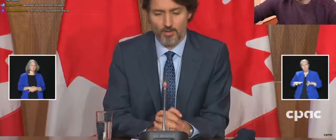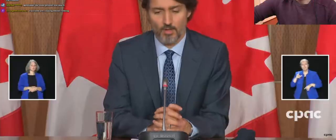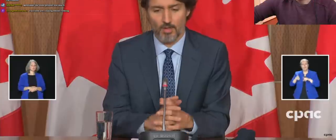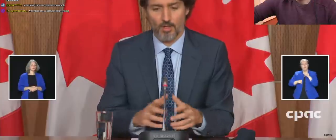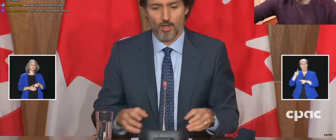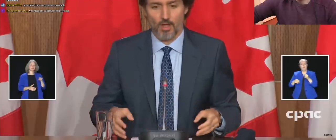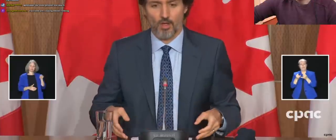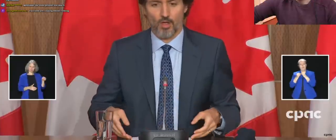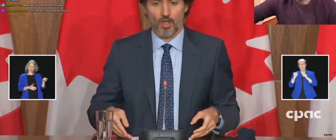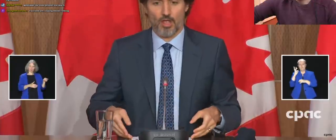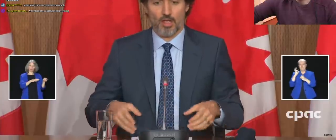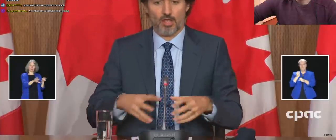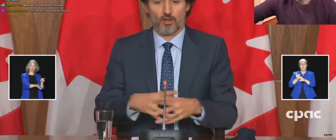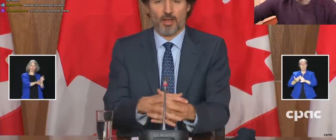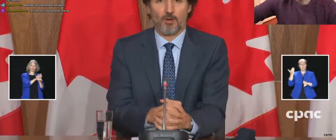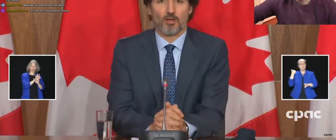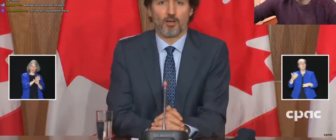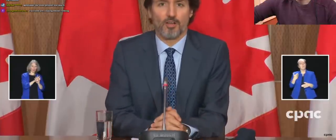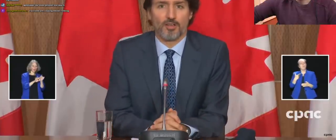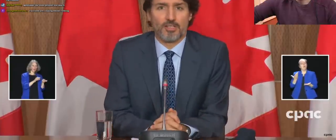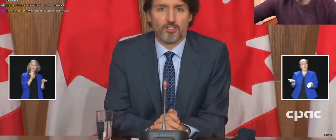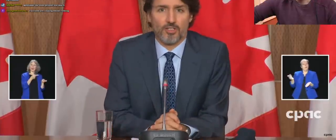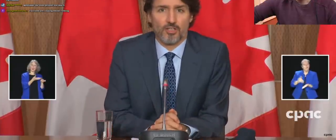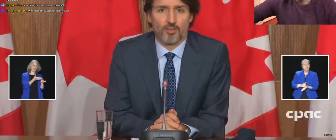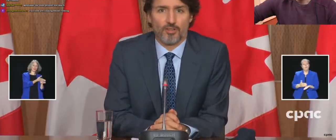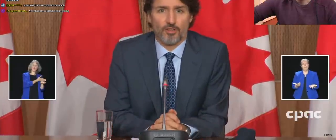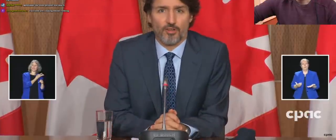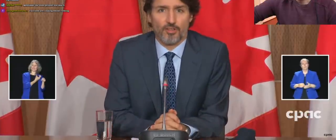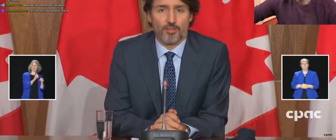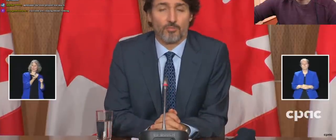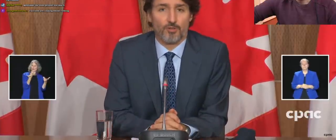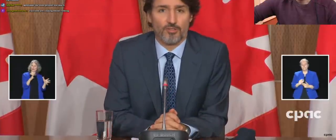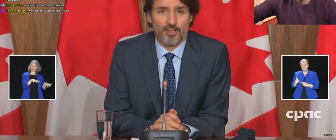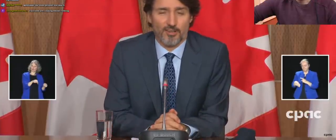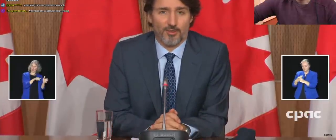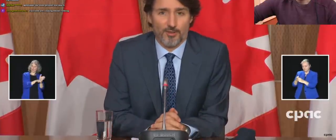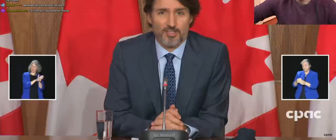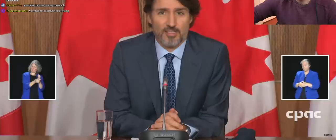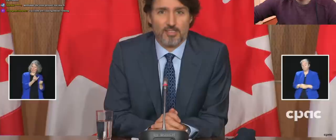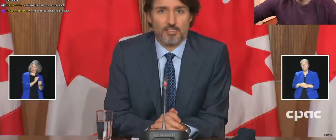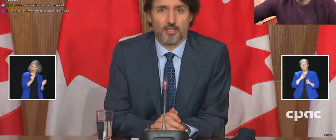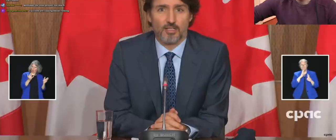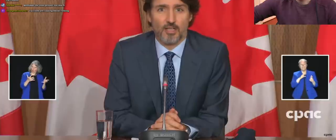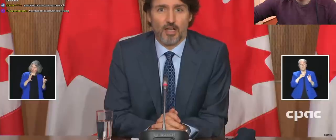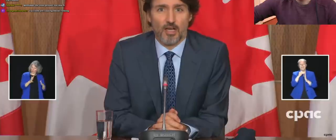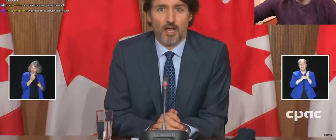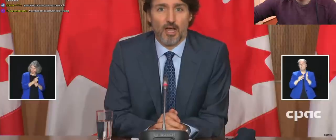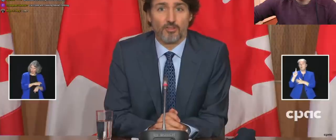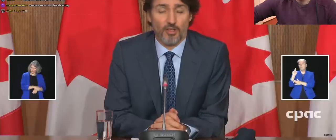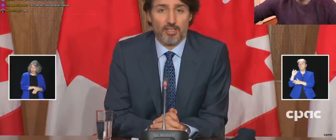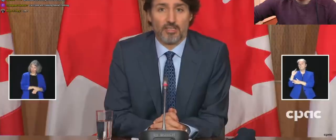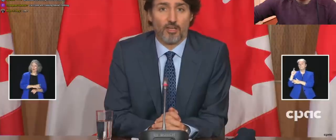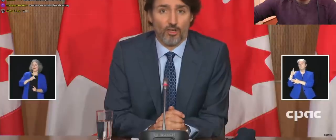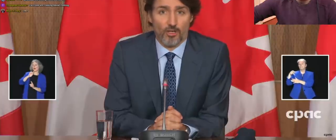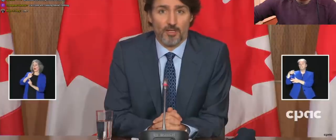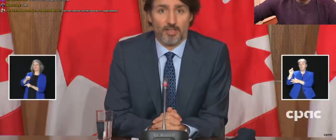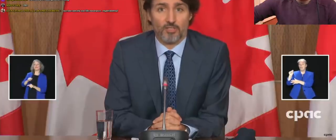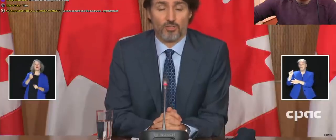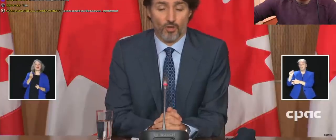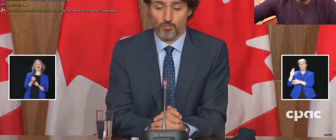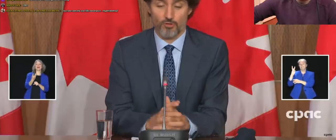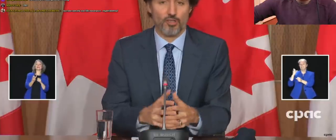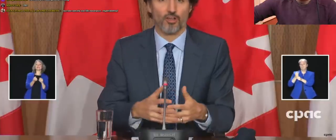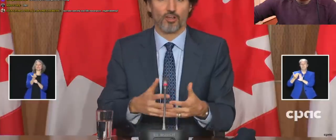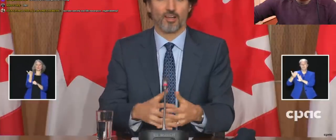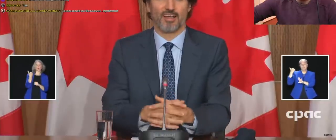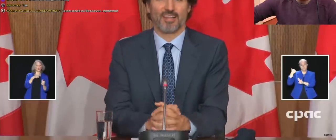6 ans? Le rapport Deschamps d'il y a 6 ans a donné des